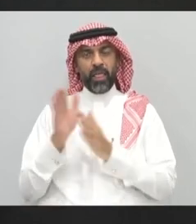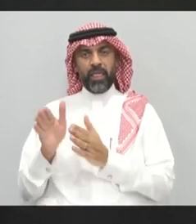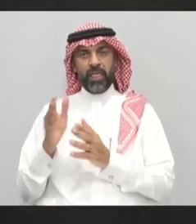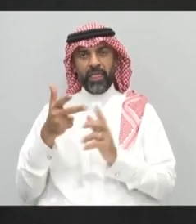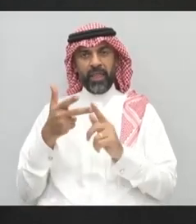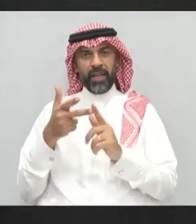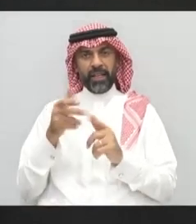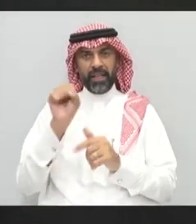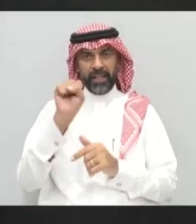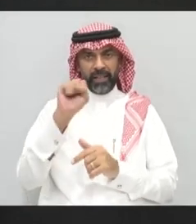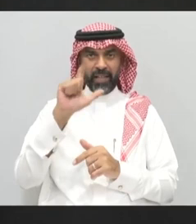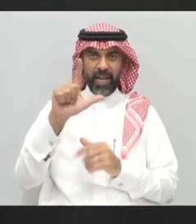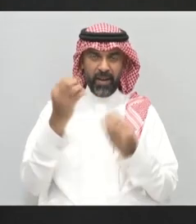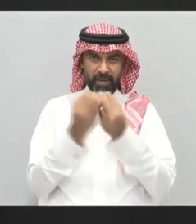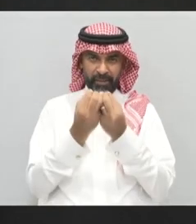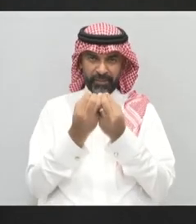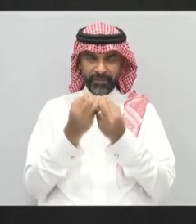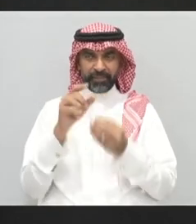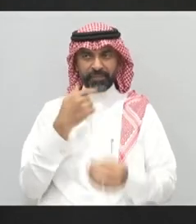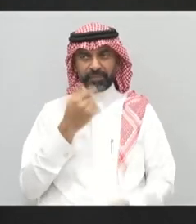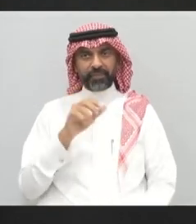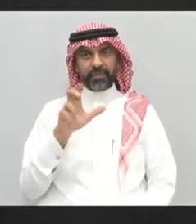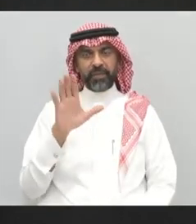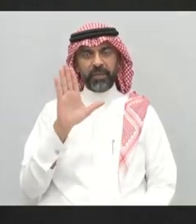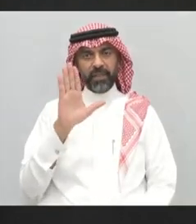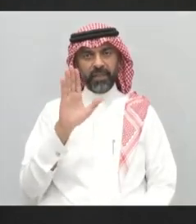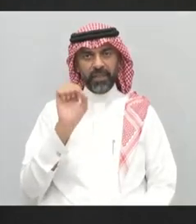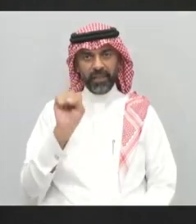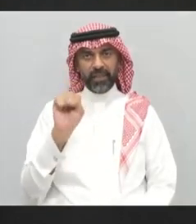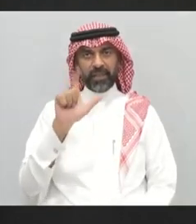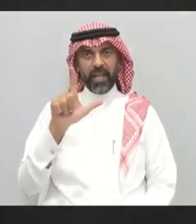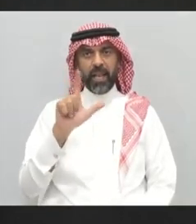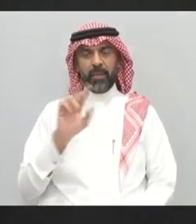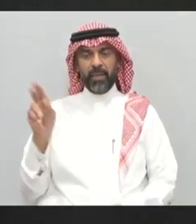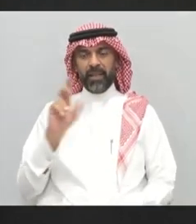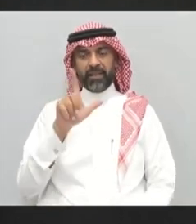Number three, S-L says sl, sl, slip.